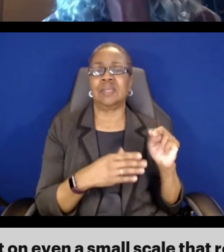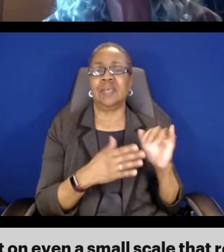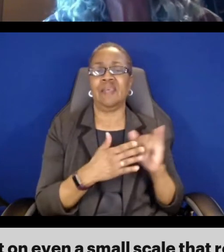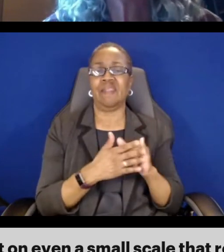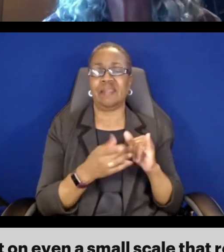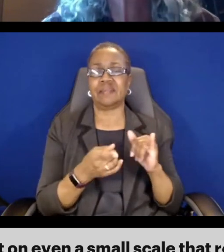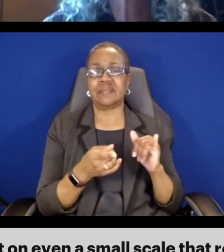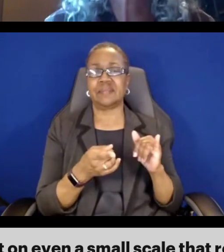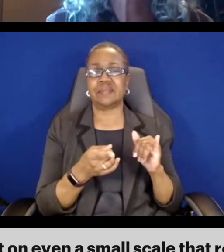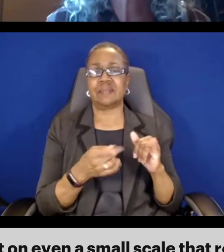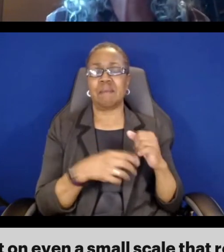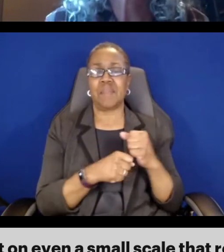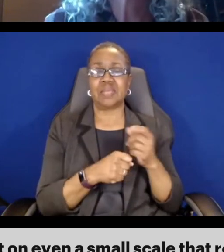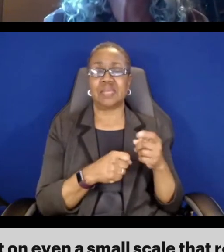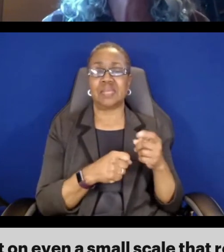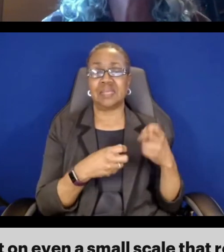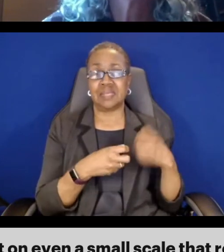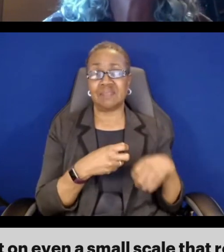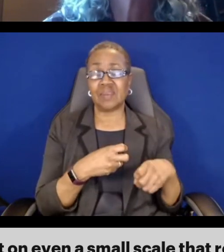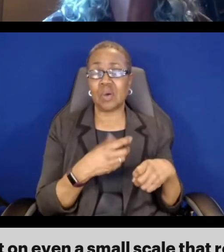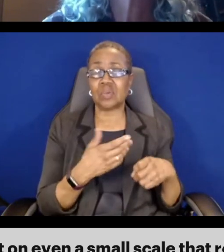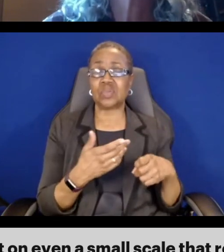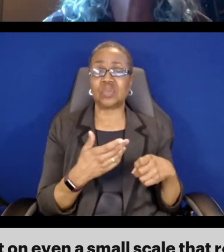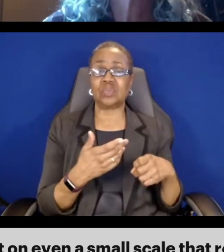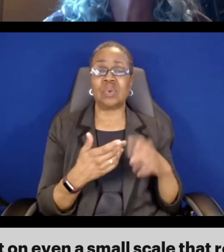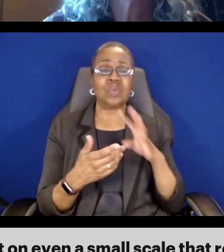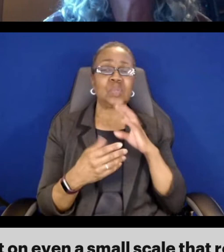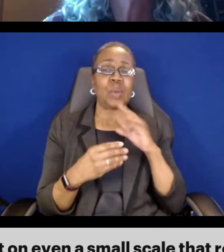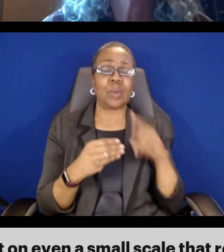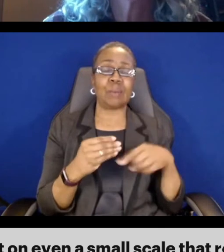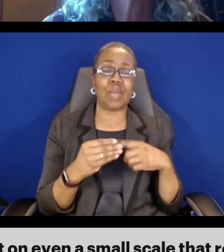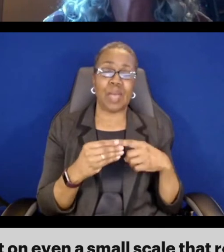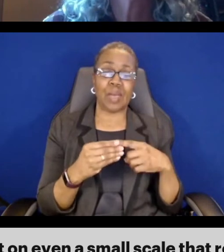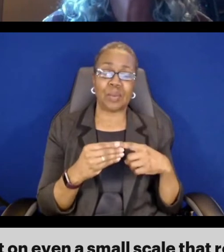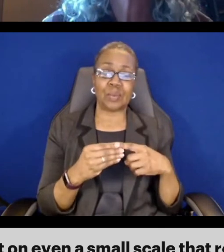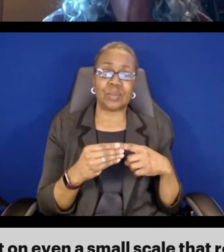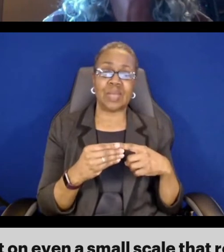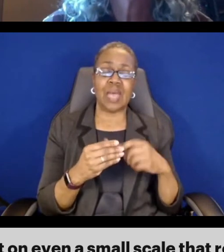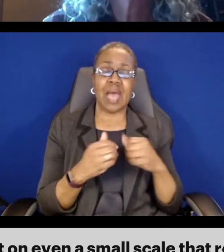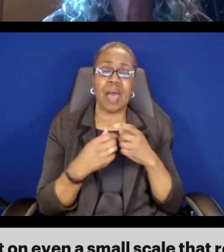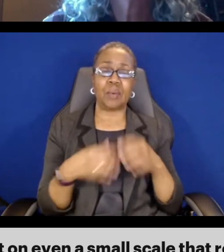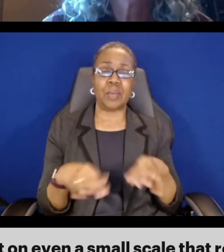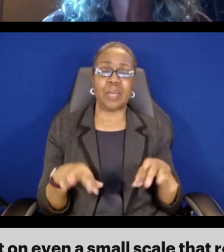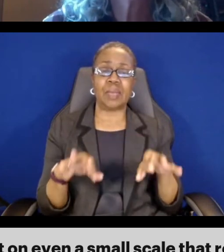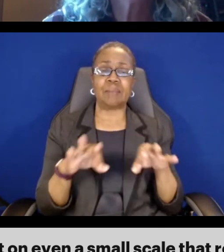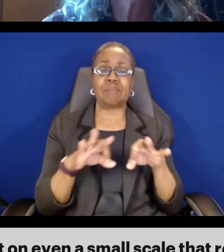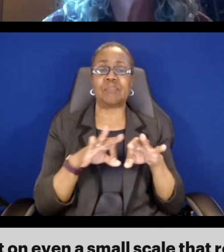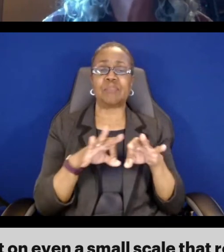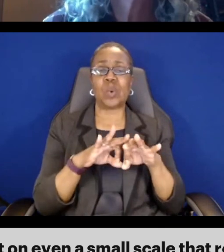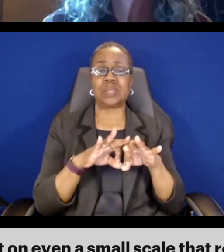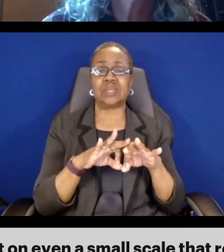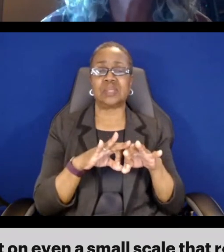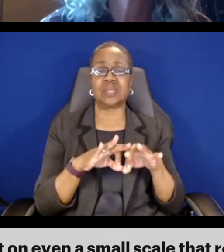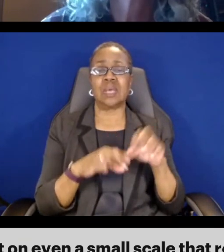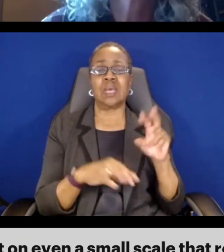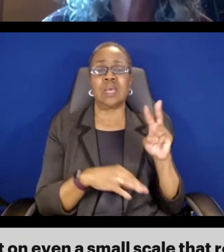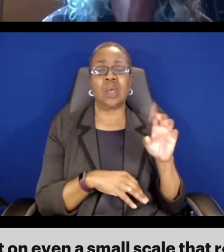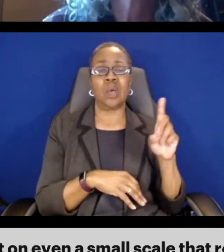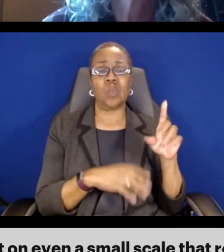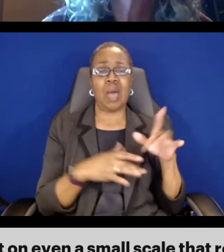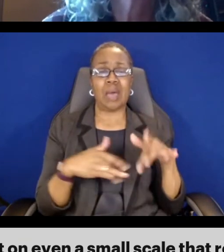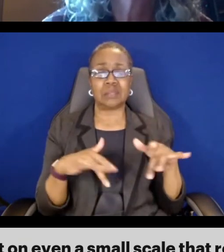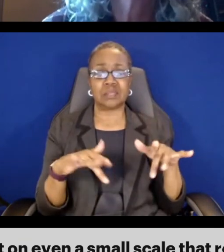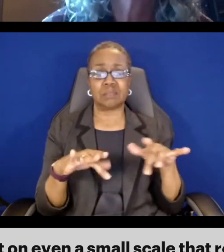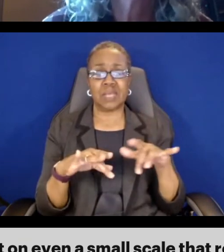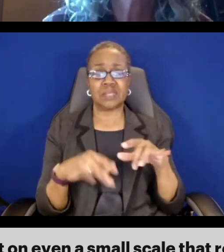that makes it difficult to talk about how important wild spaces are and garden spaces are